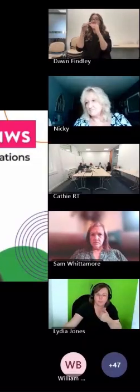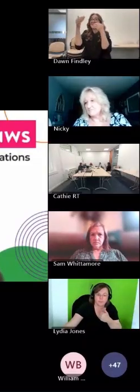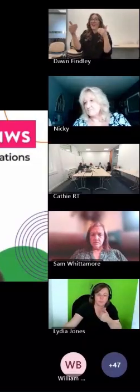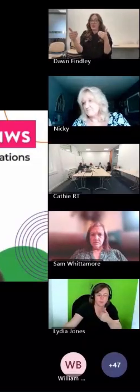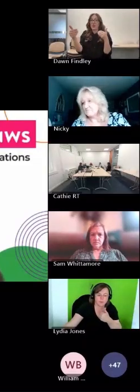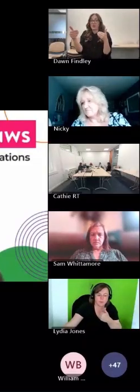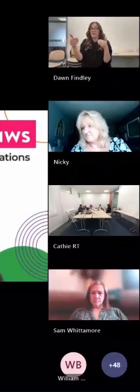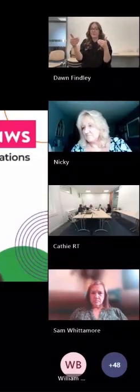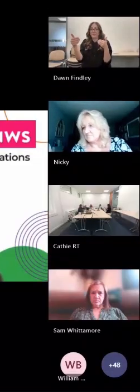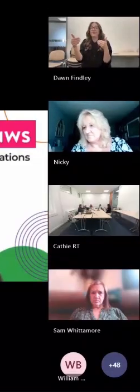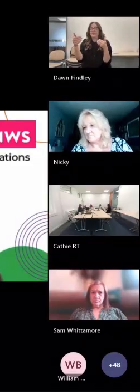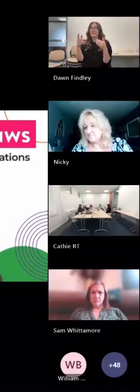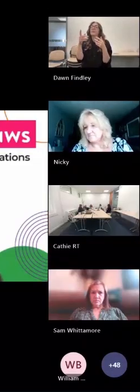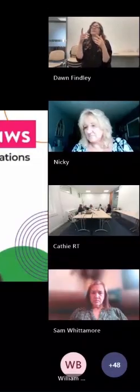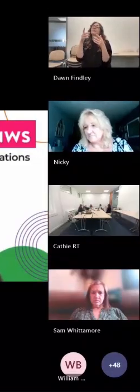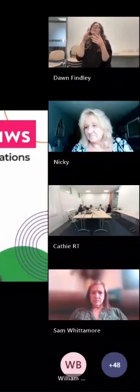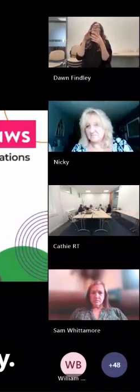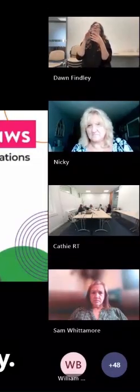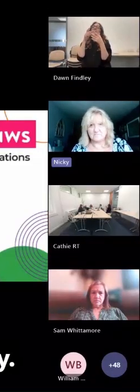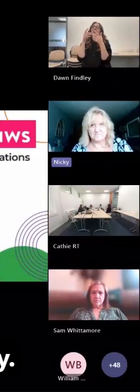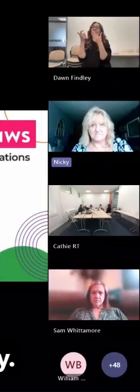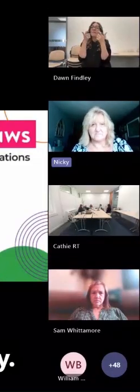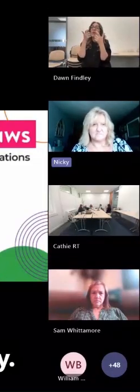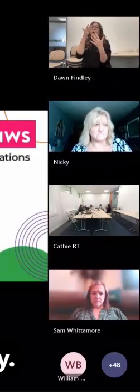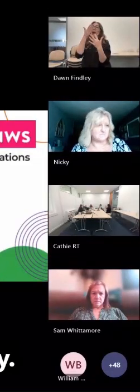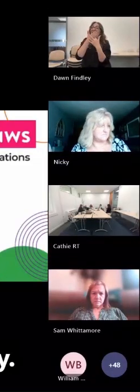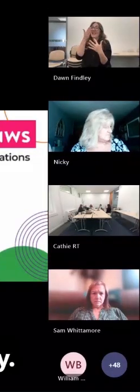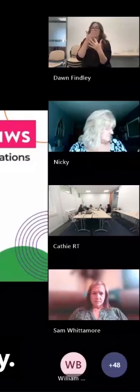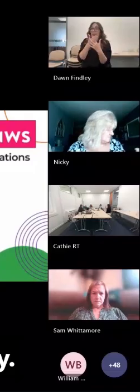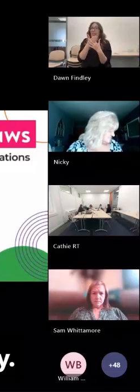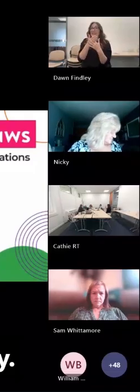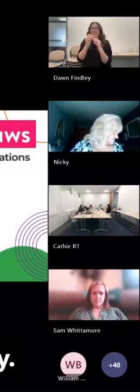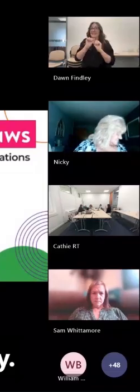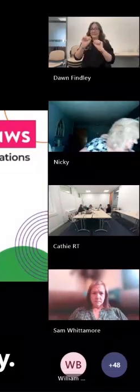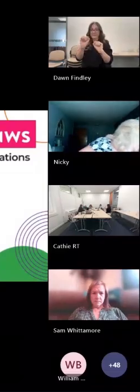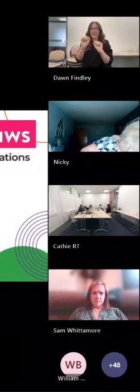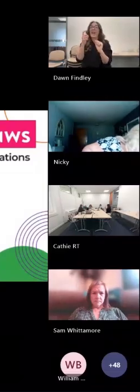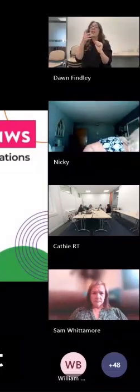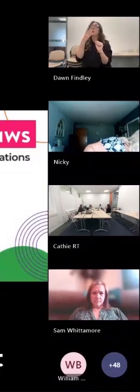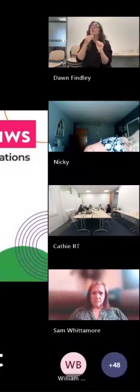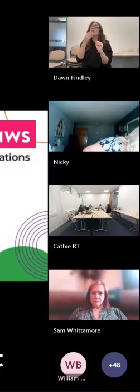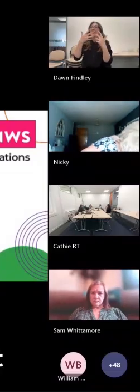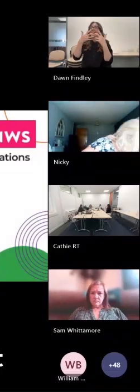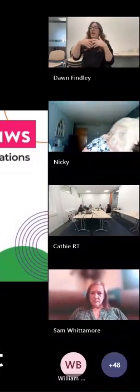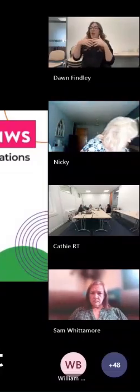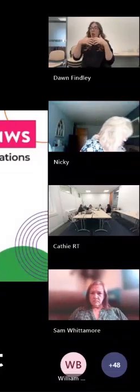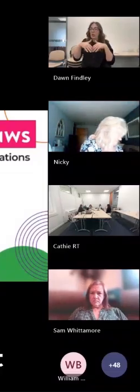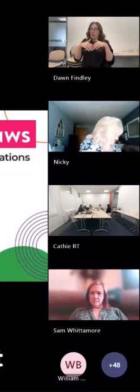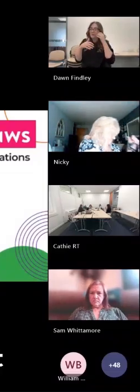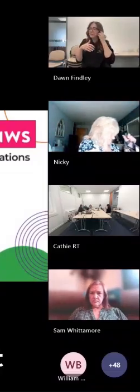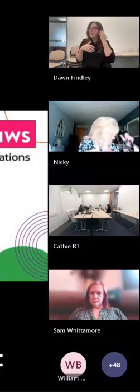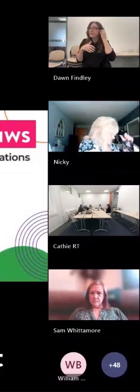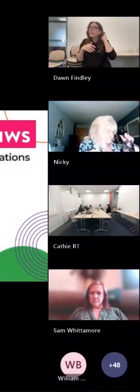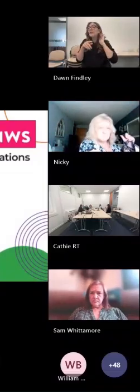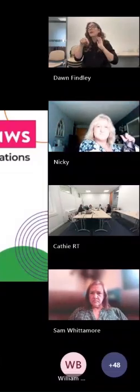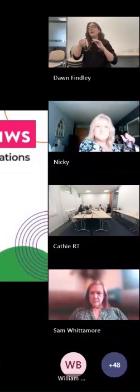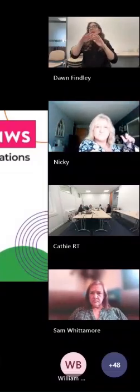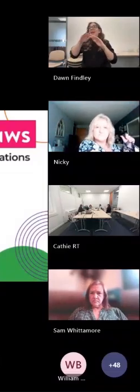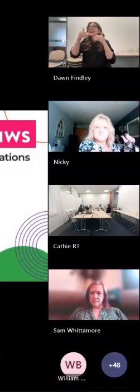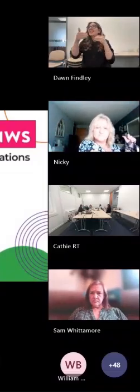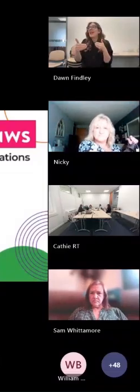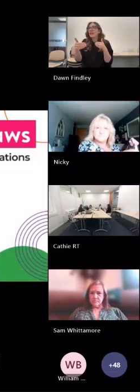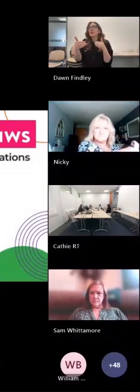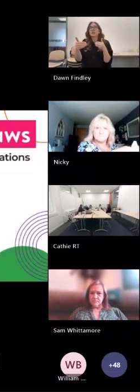around looking at accessibility for visually impaired persons and using technology. So this session is going to be all about